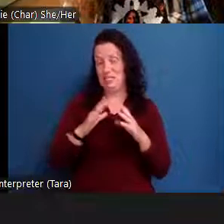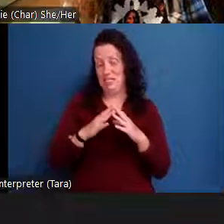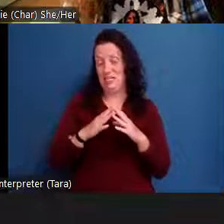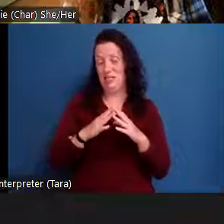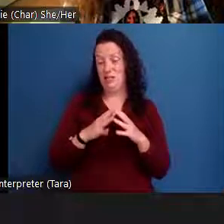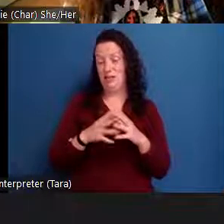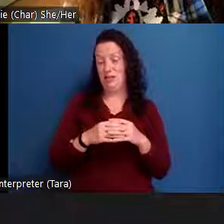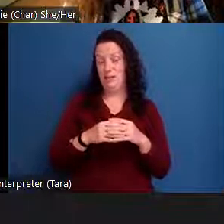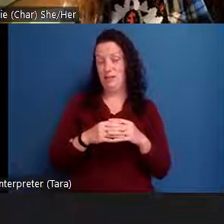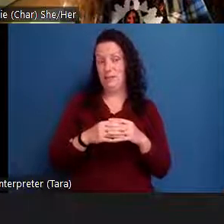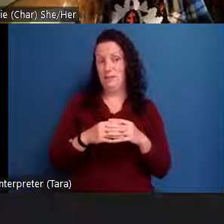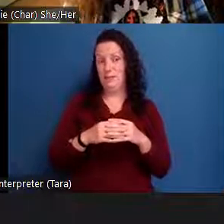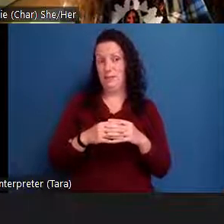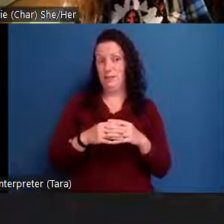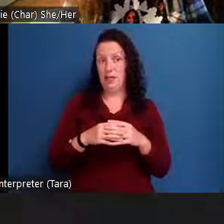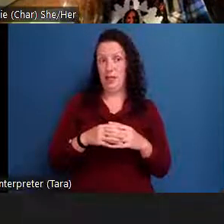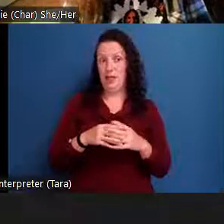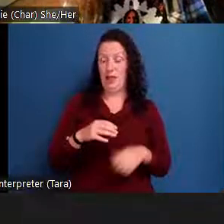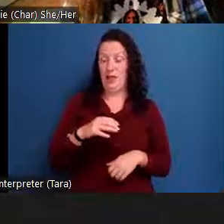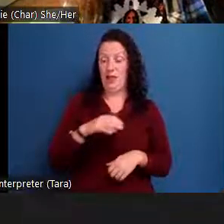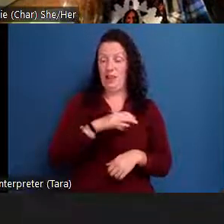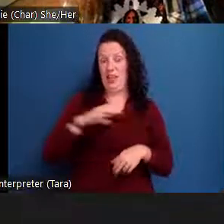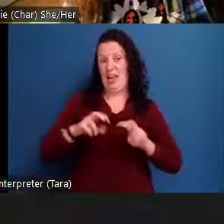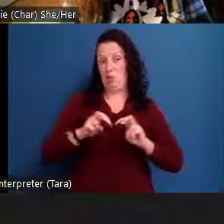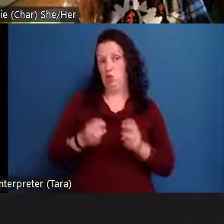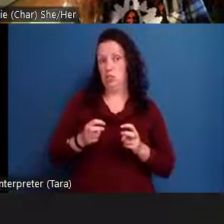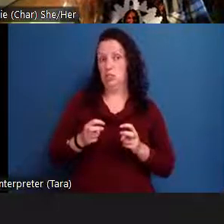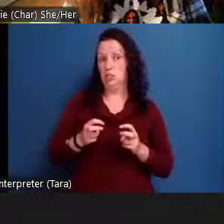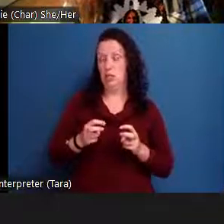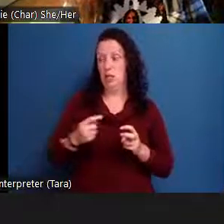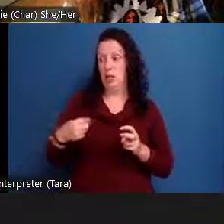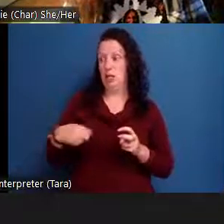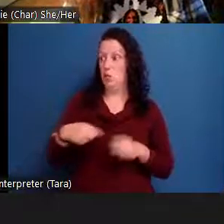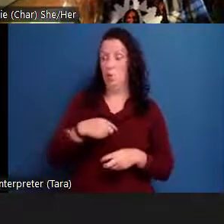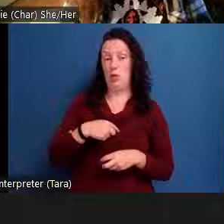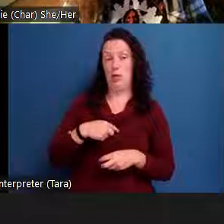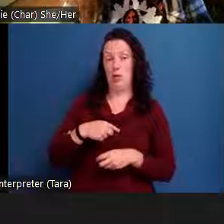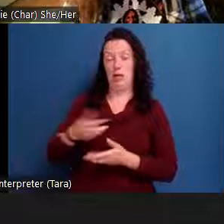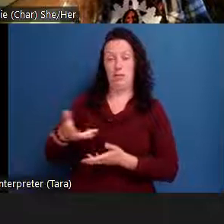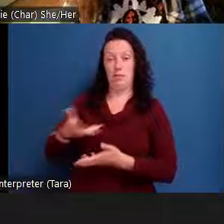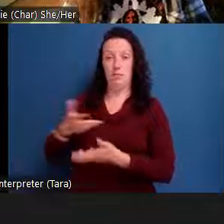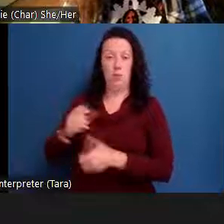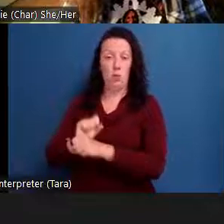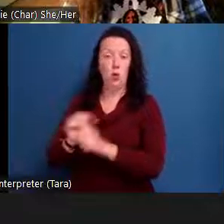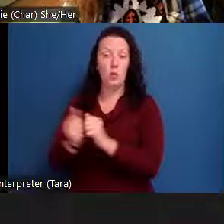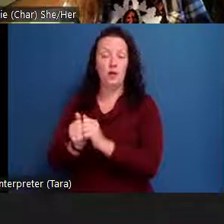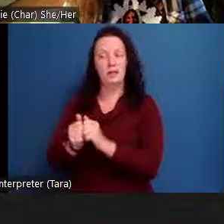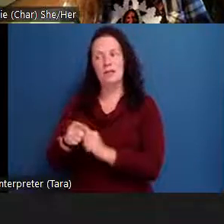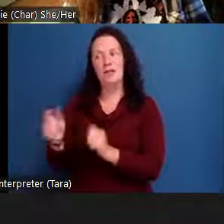our councils that we work with often request something very similar of when you